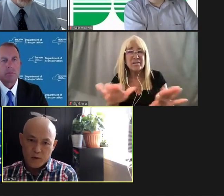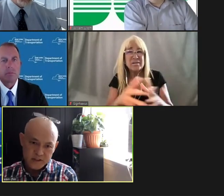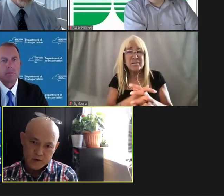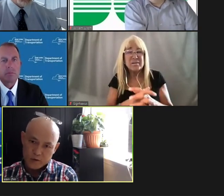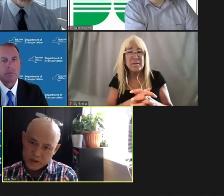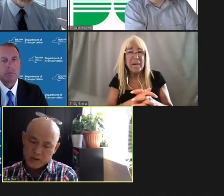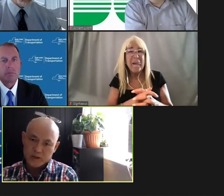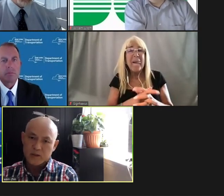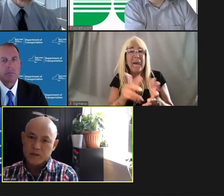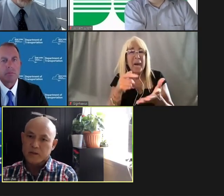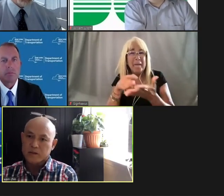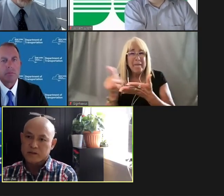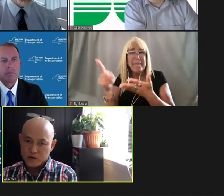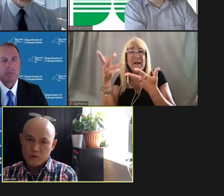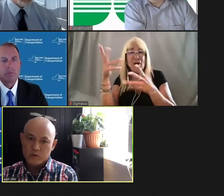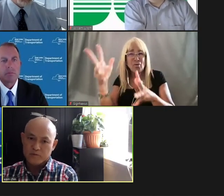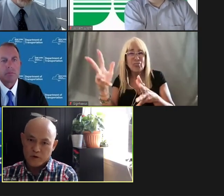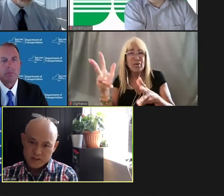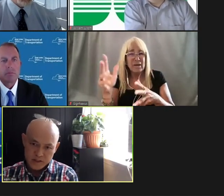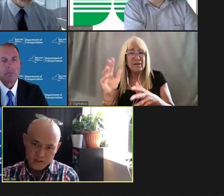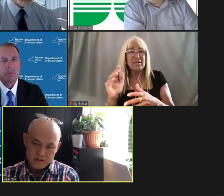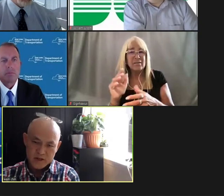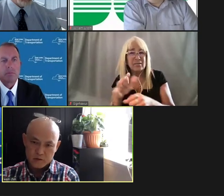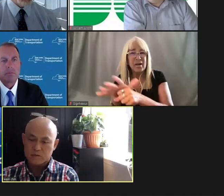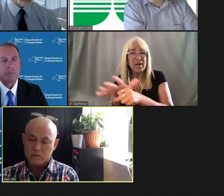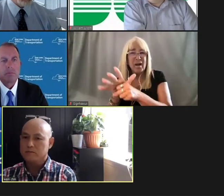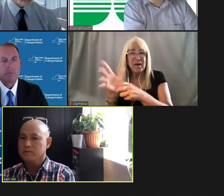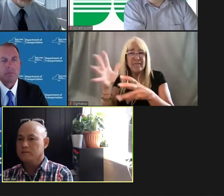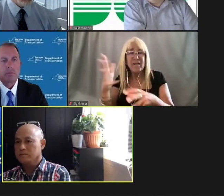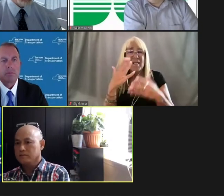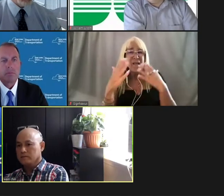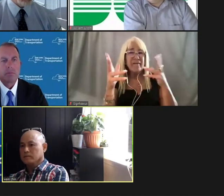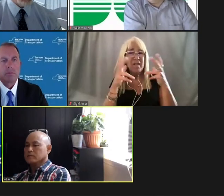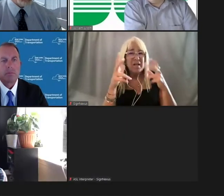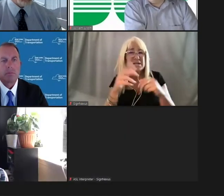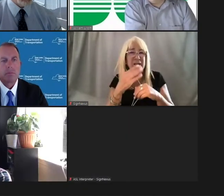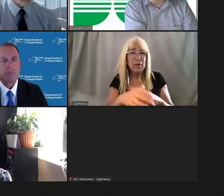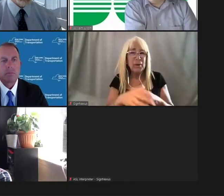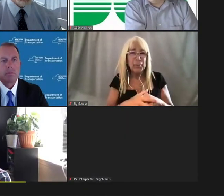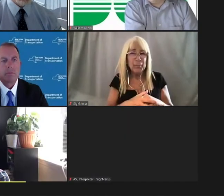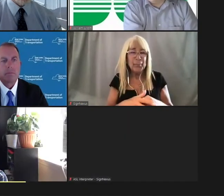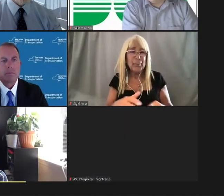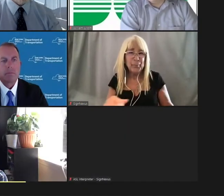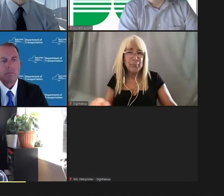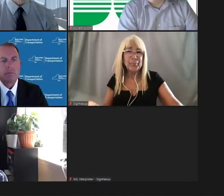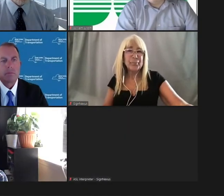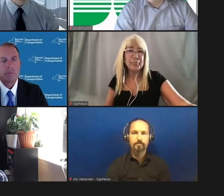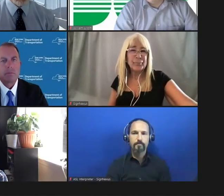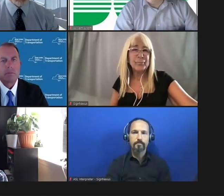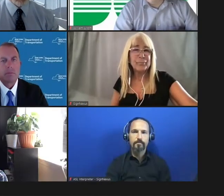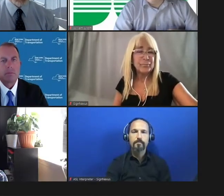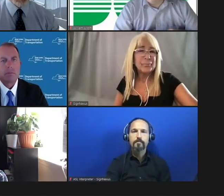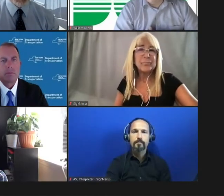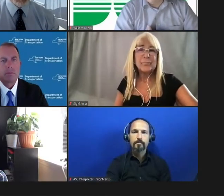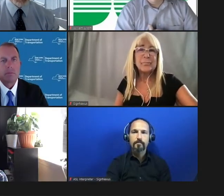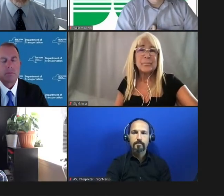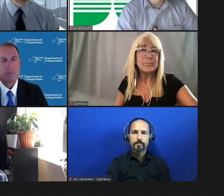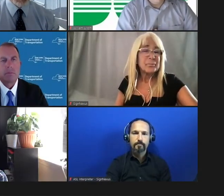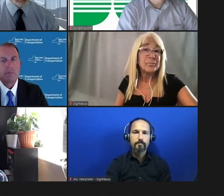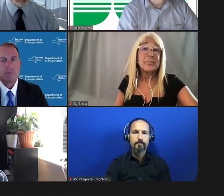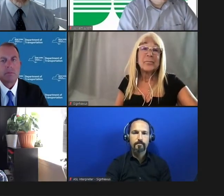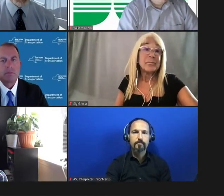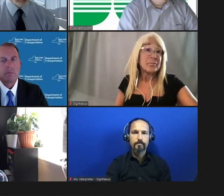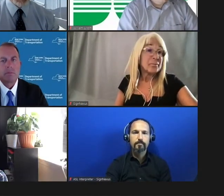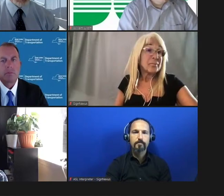pay our share already thank you for listening us thank you thank you our next speaker is